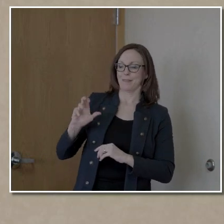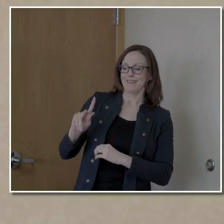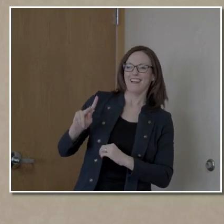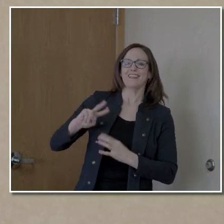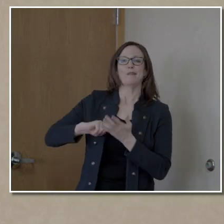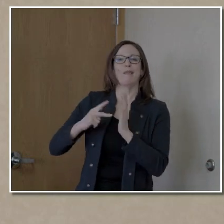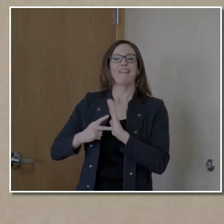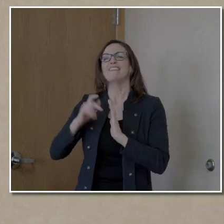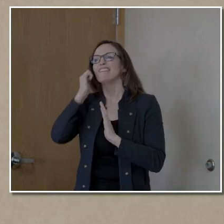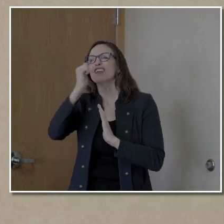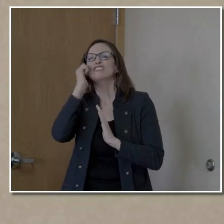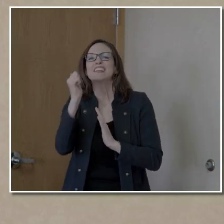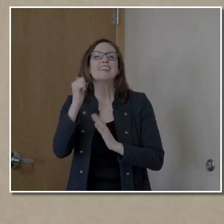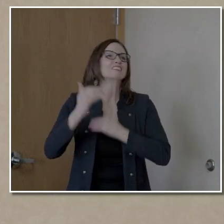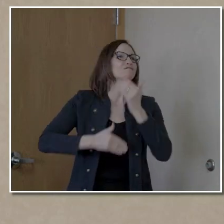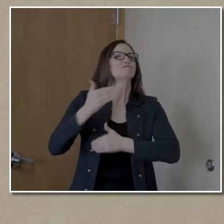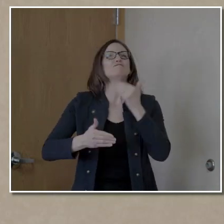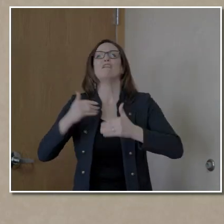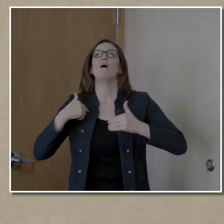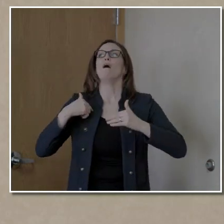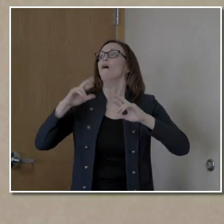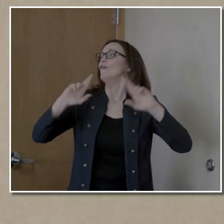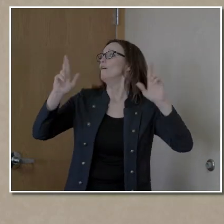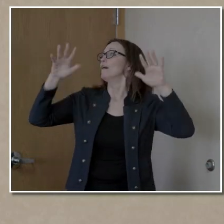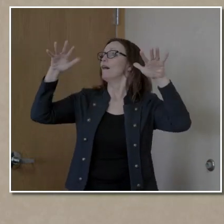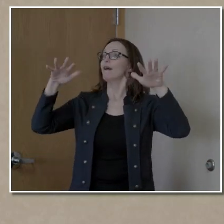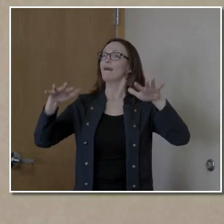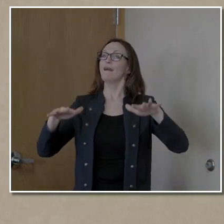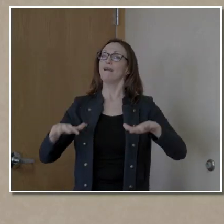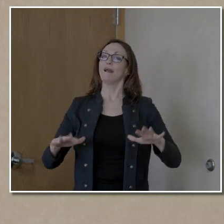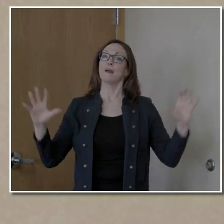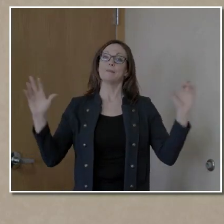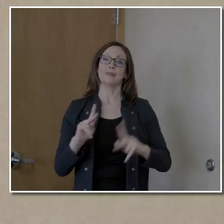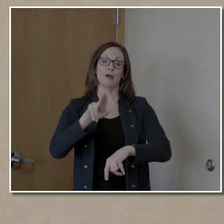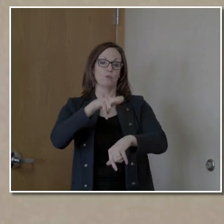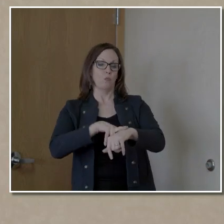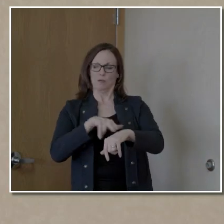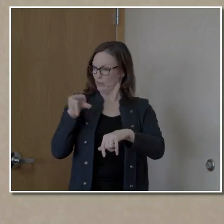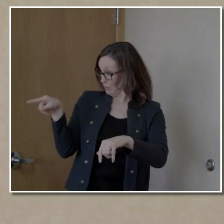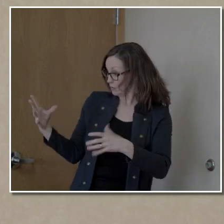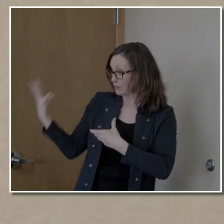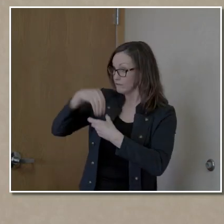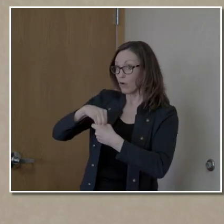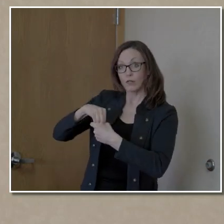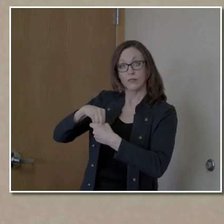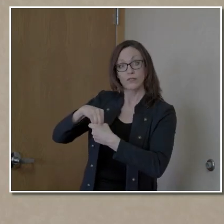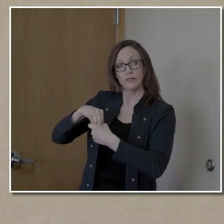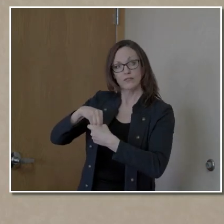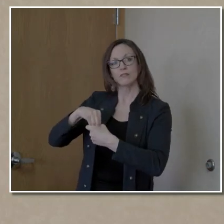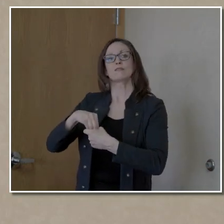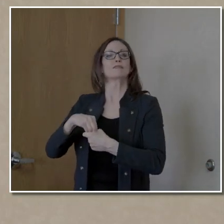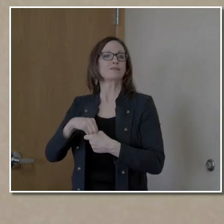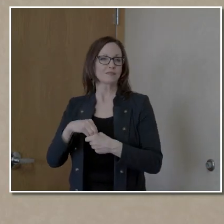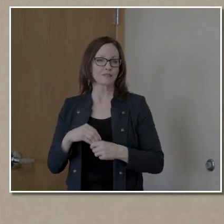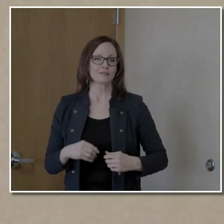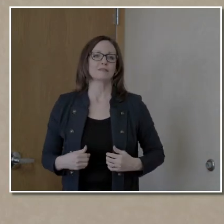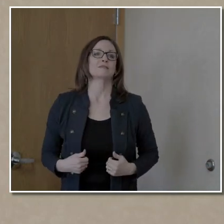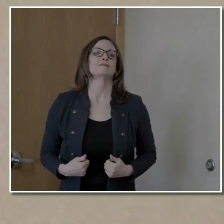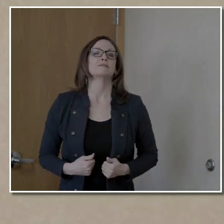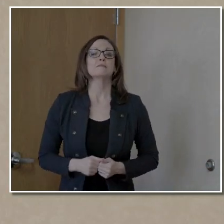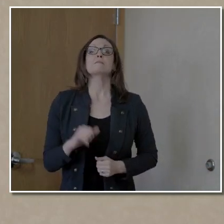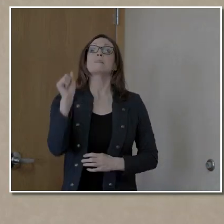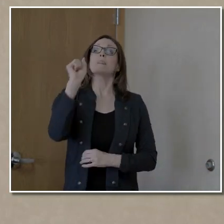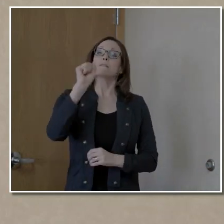We're prepared to bring on more citizen soldiers and airmen in response to COVID-19, in particular to